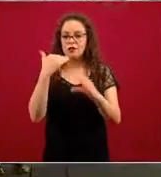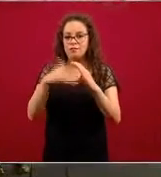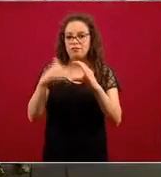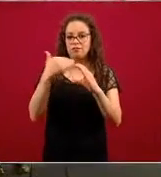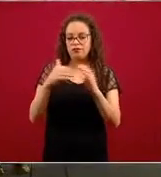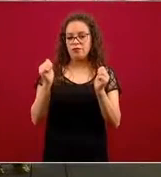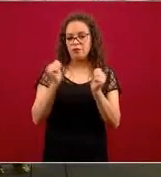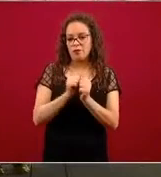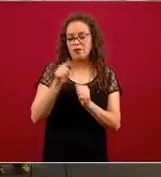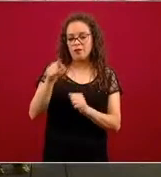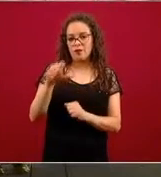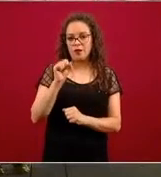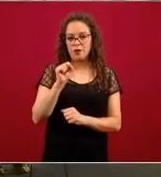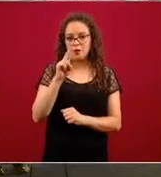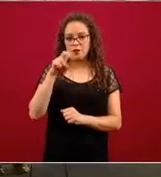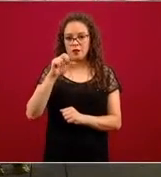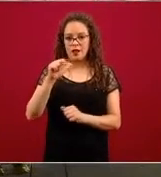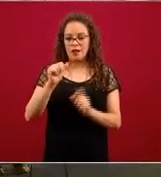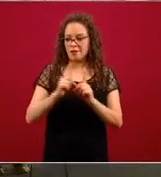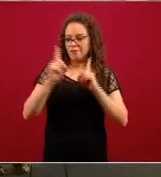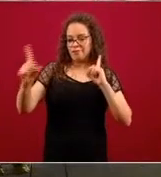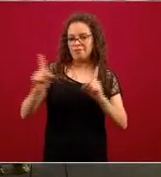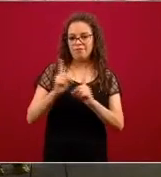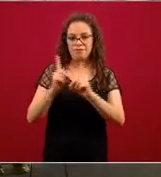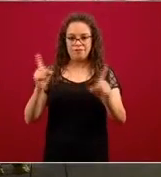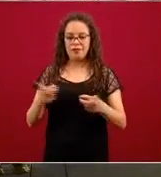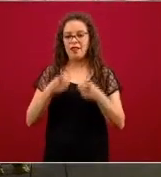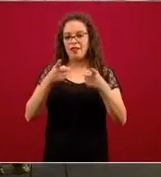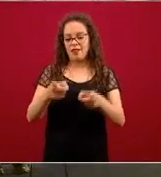have a 25%